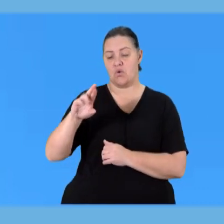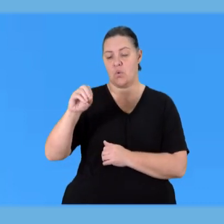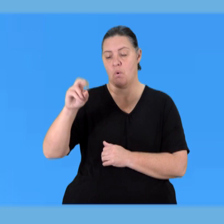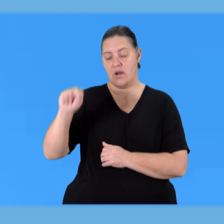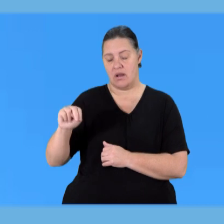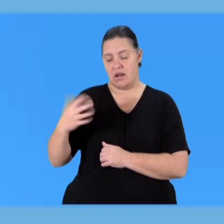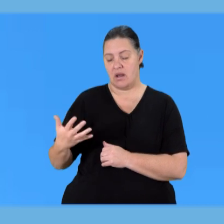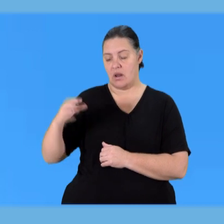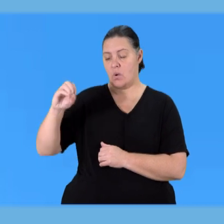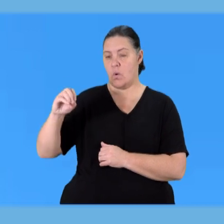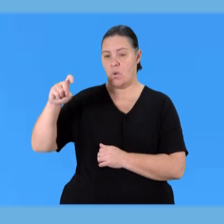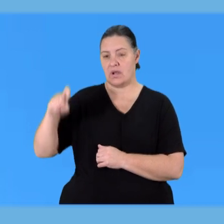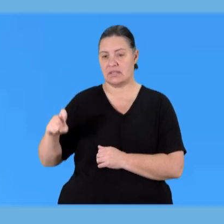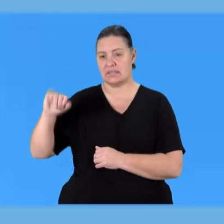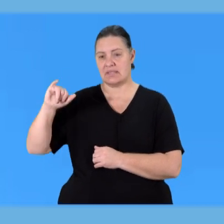iron